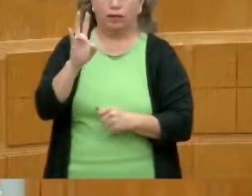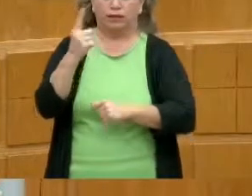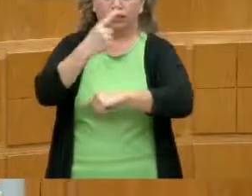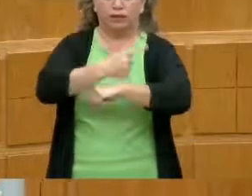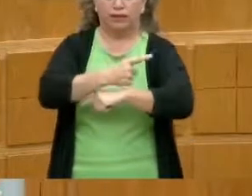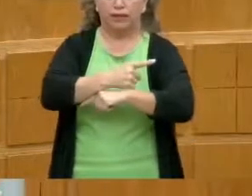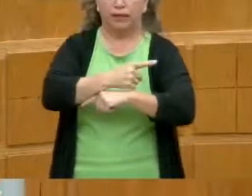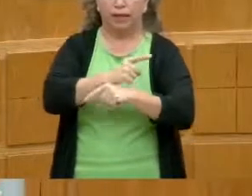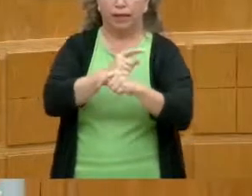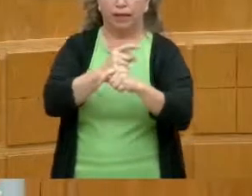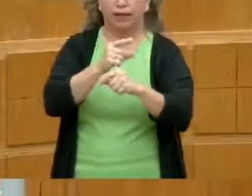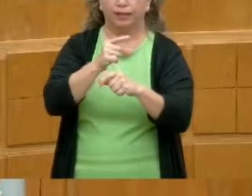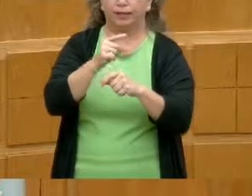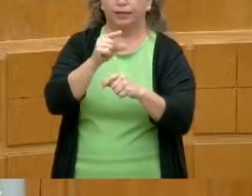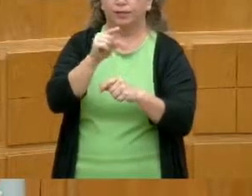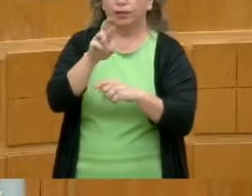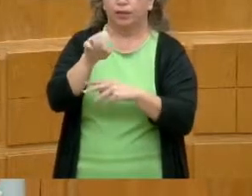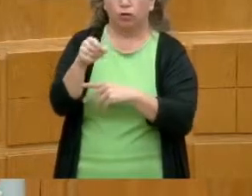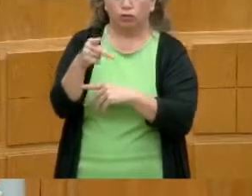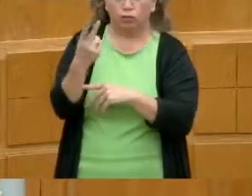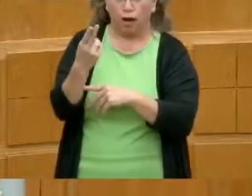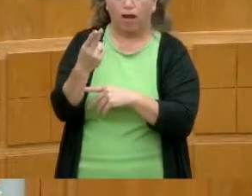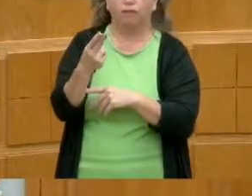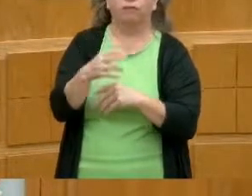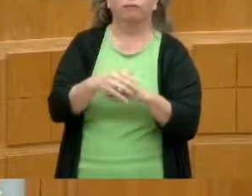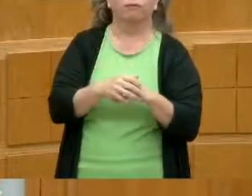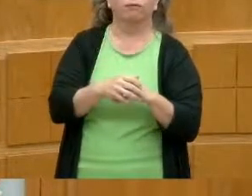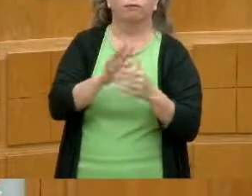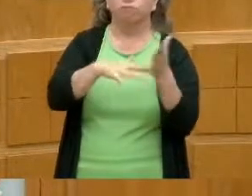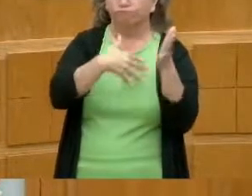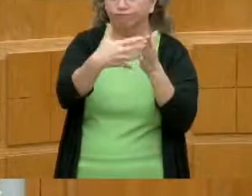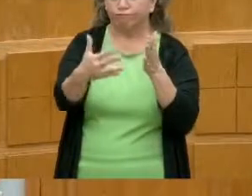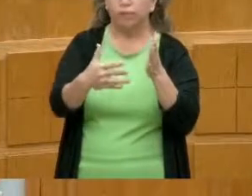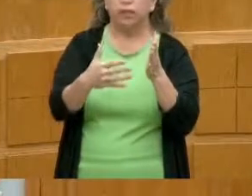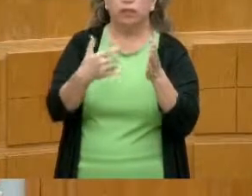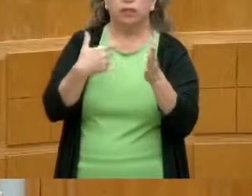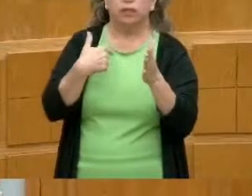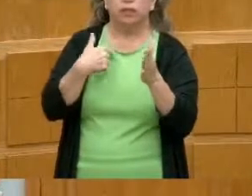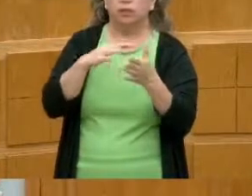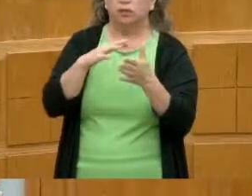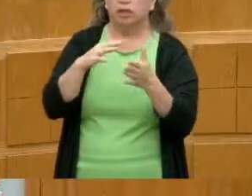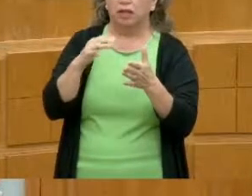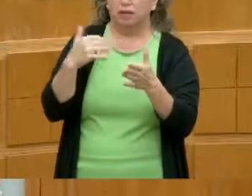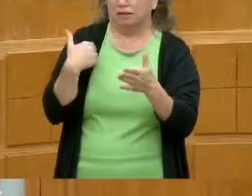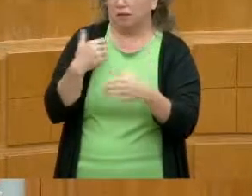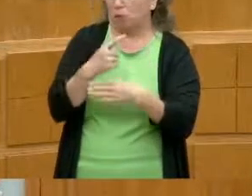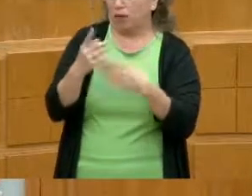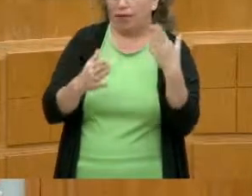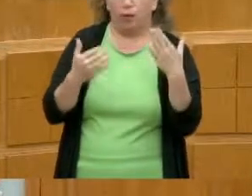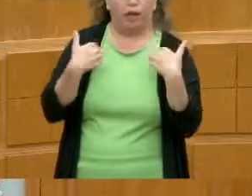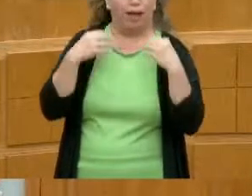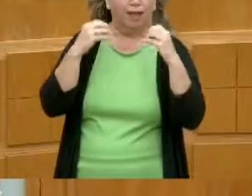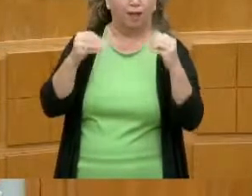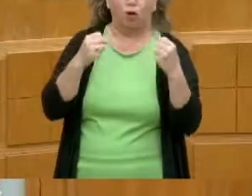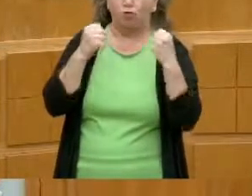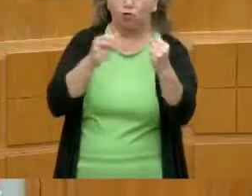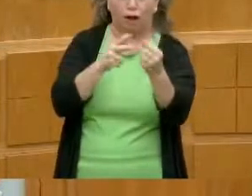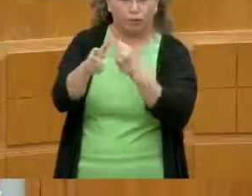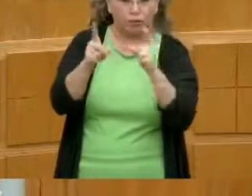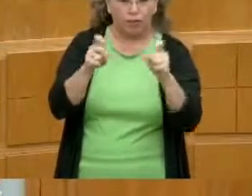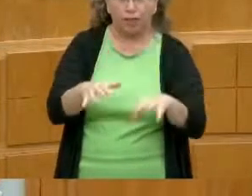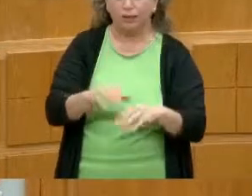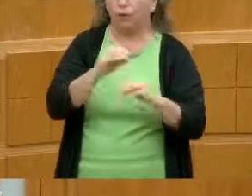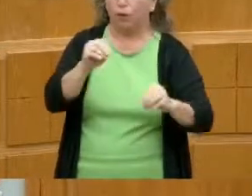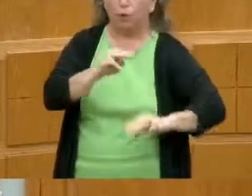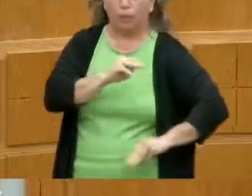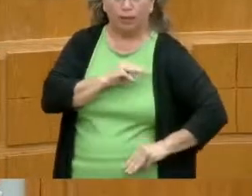was slow over the weekend. We didn't have any drive-through testings, and neither did the military. And so you can see there was just a 2 and a 1 followed by a